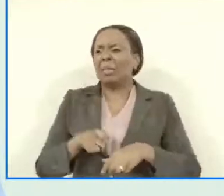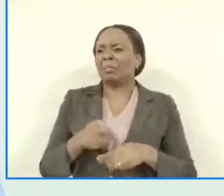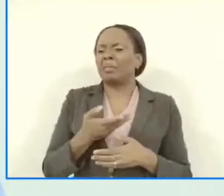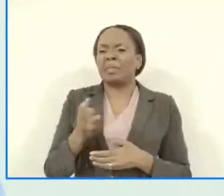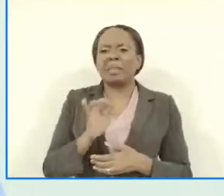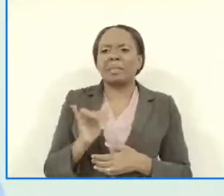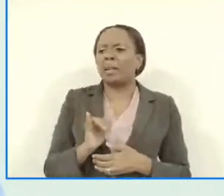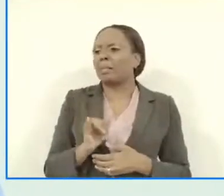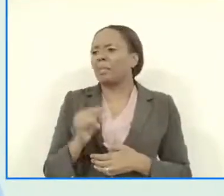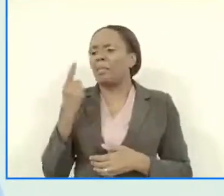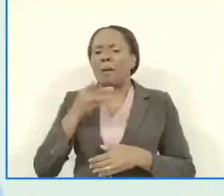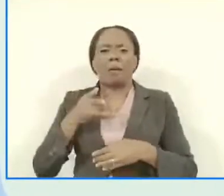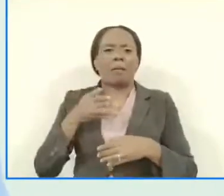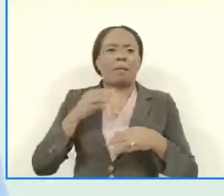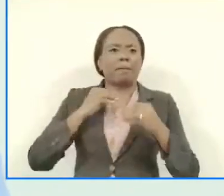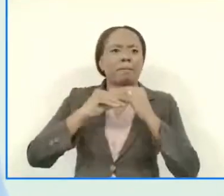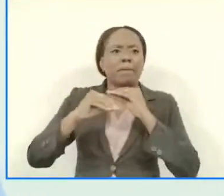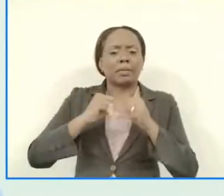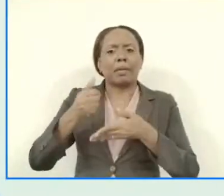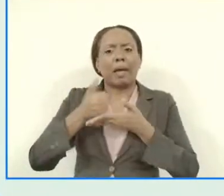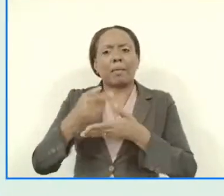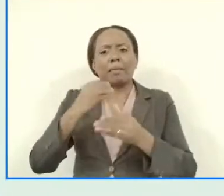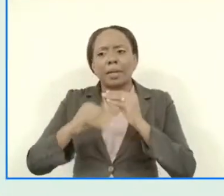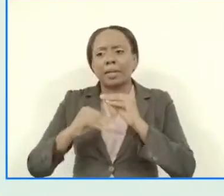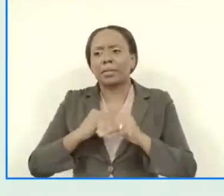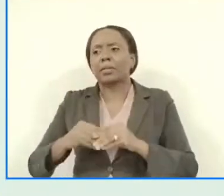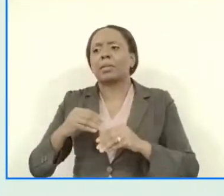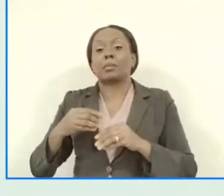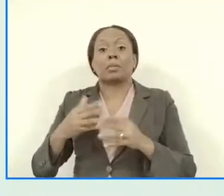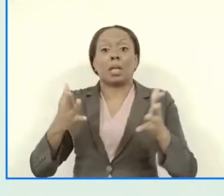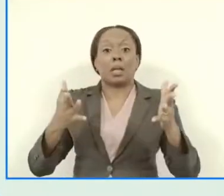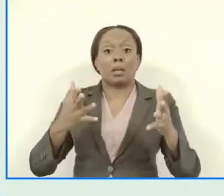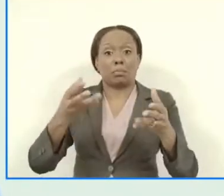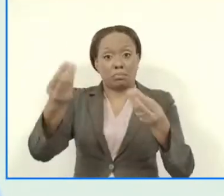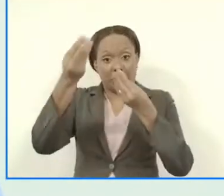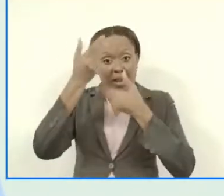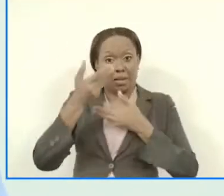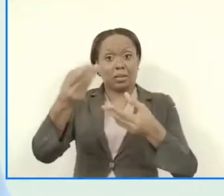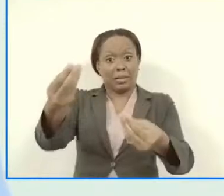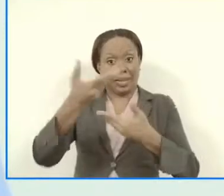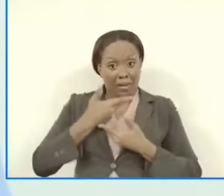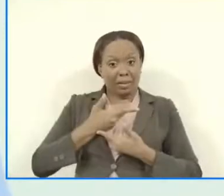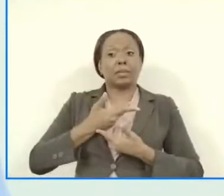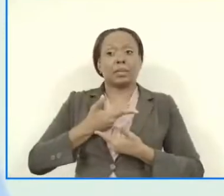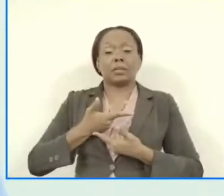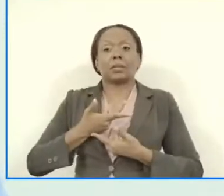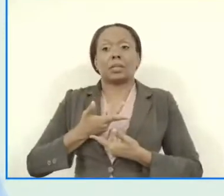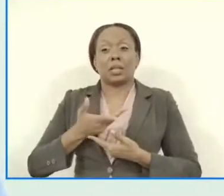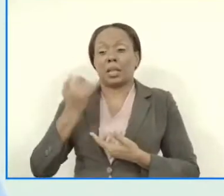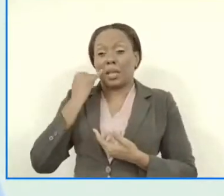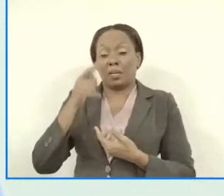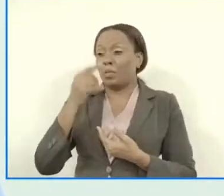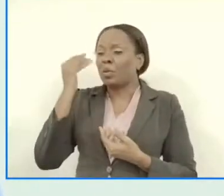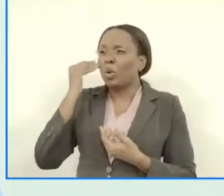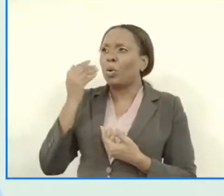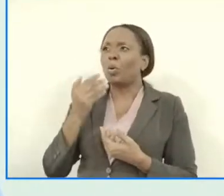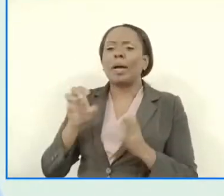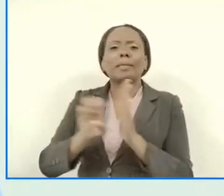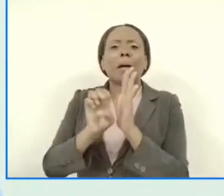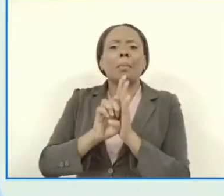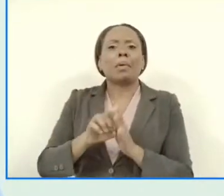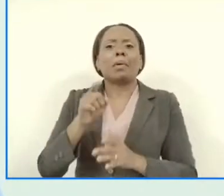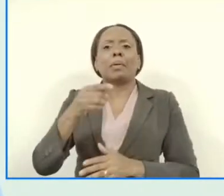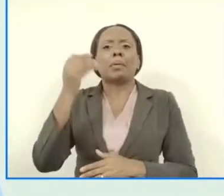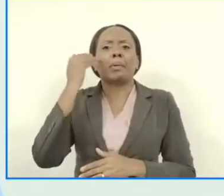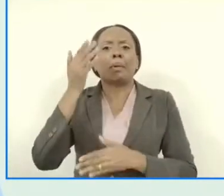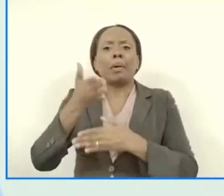only, then we need to know that so that we can get those materials to you as quickly as possible so you And if you know a carpenter or you have resources to